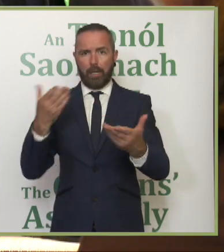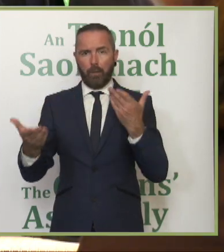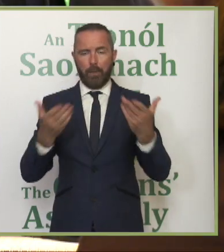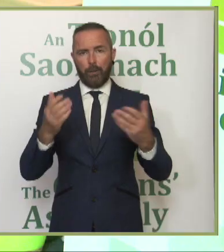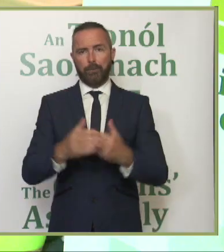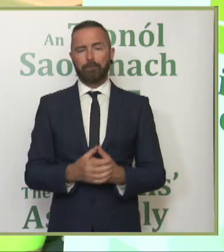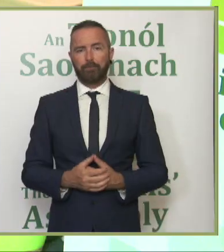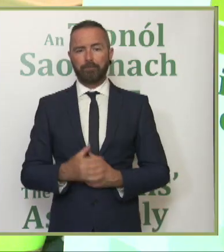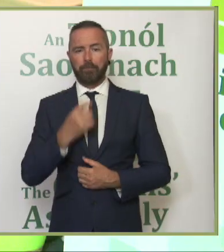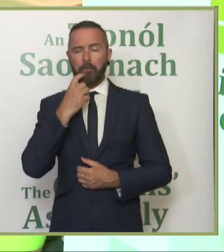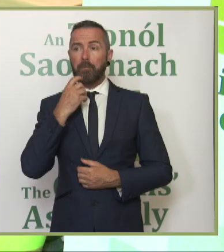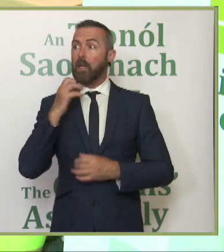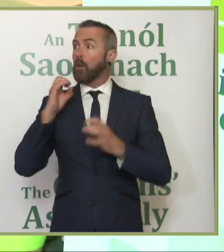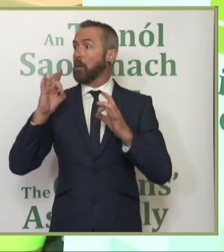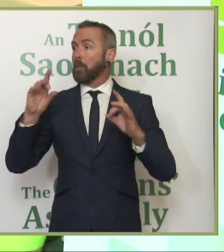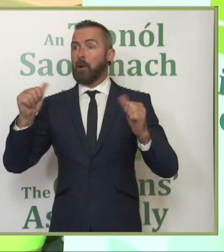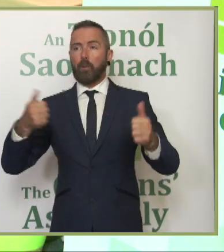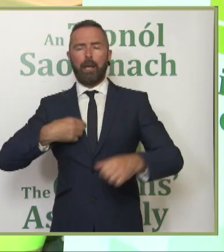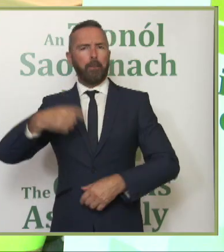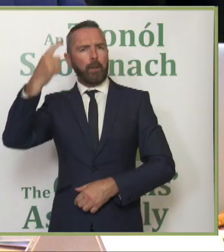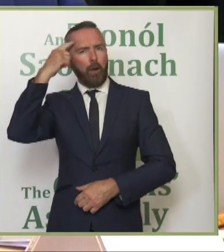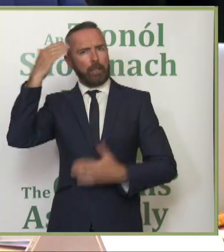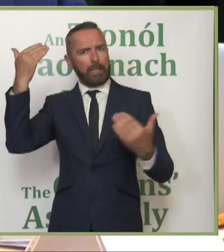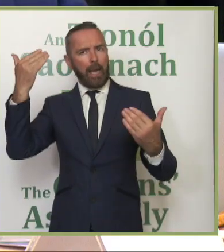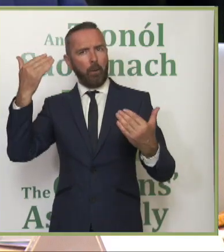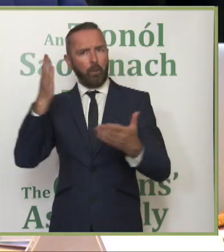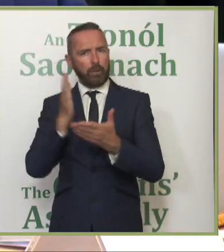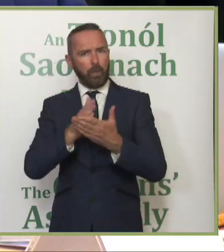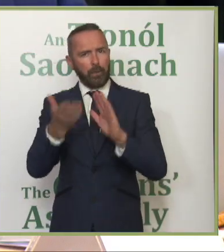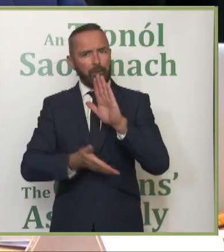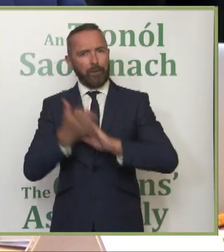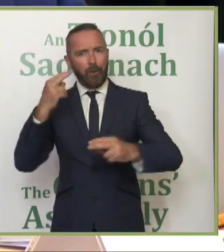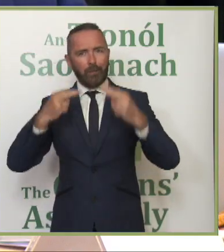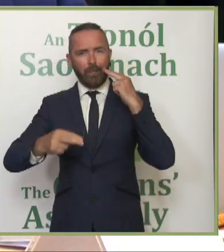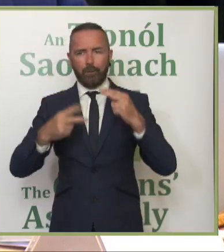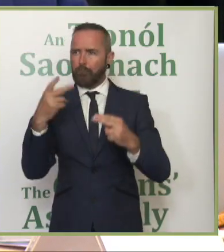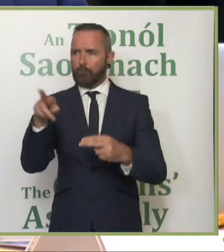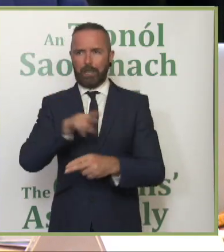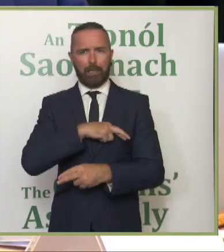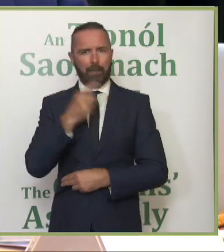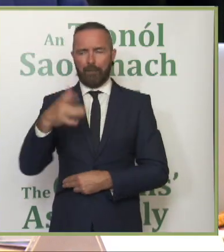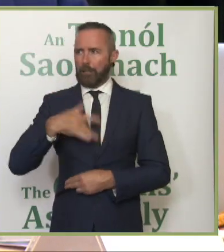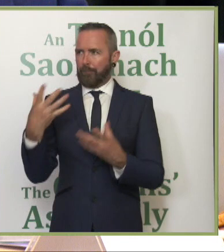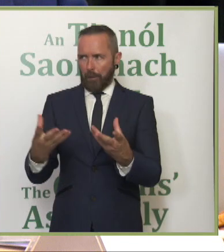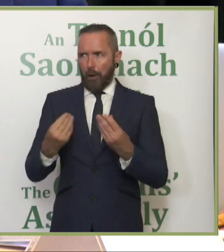Okay, so look, I'm conscious now we're standing before your lunch, which I think you've all well earned at this stage. Can I